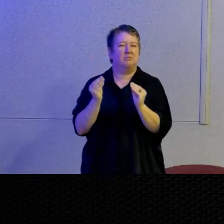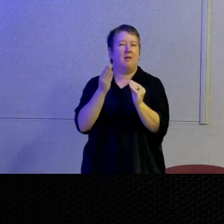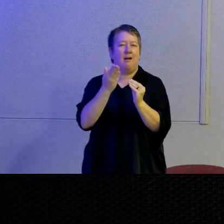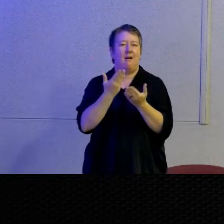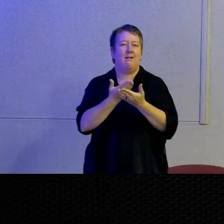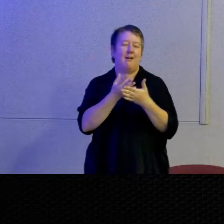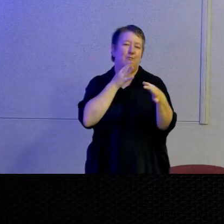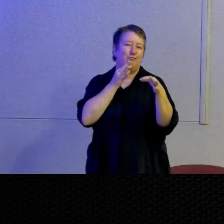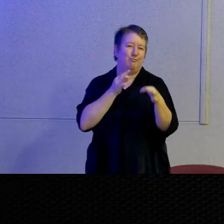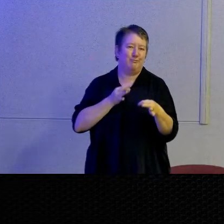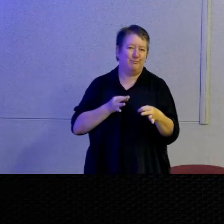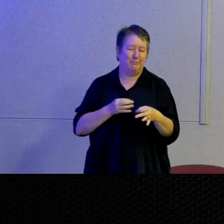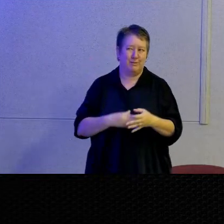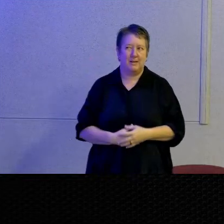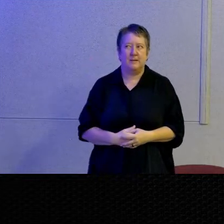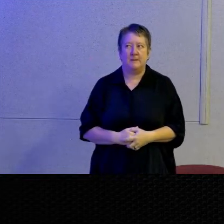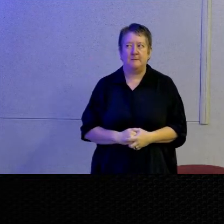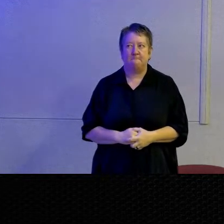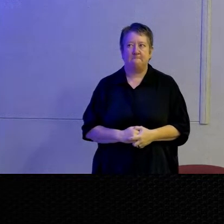And